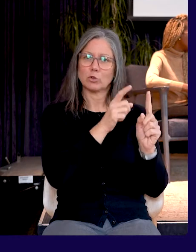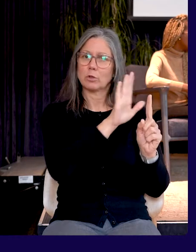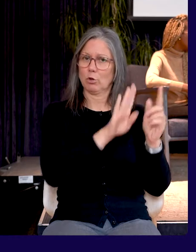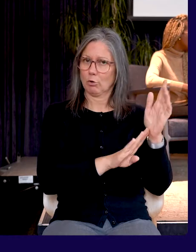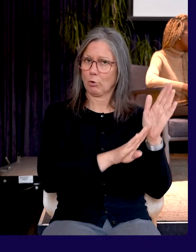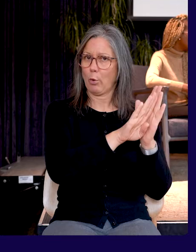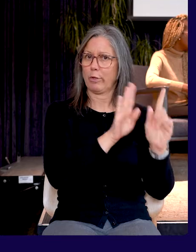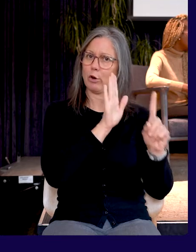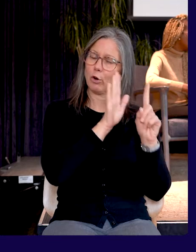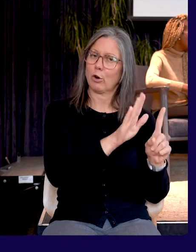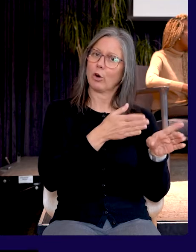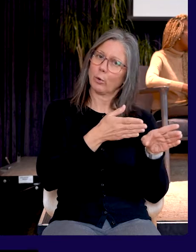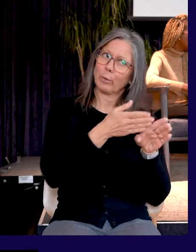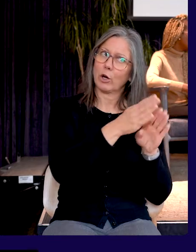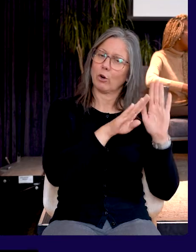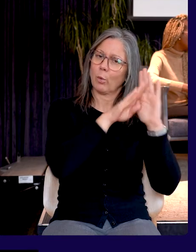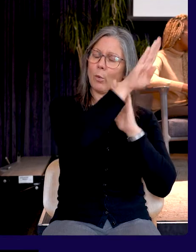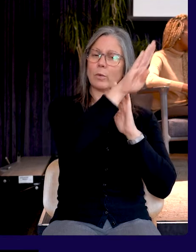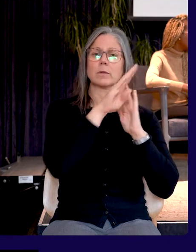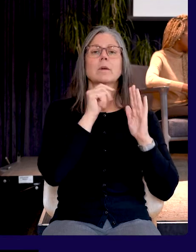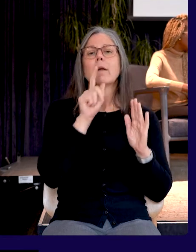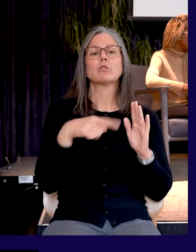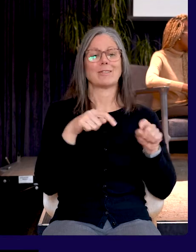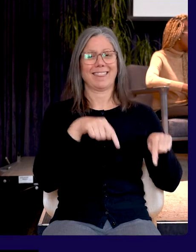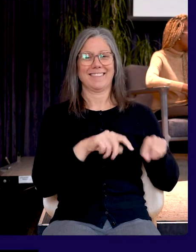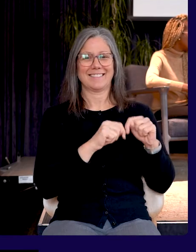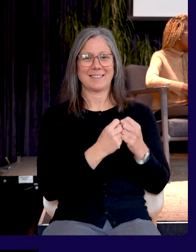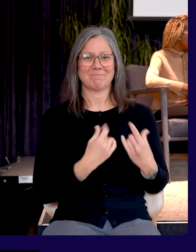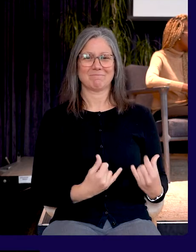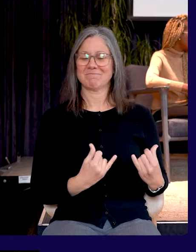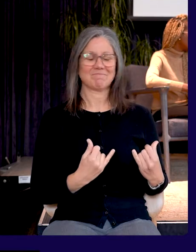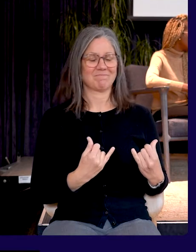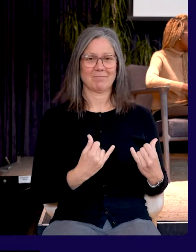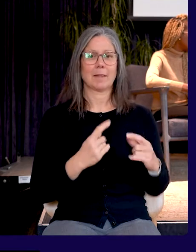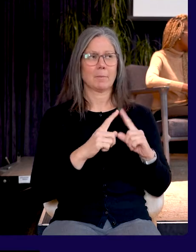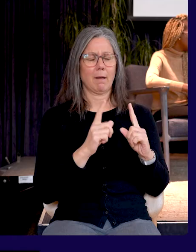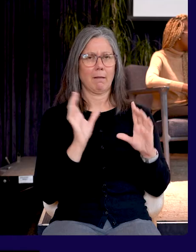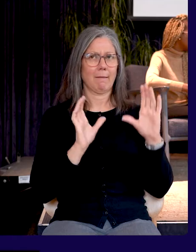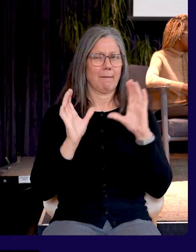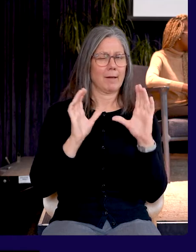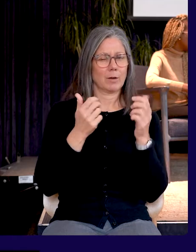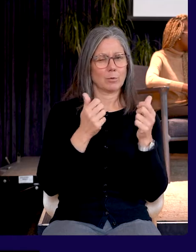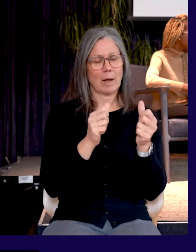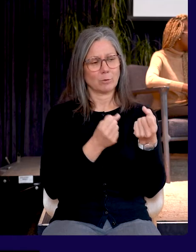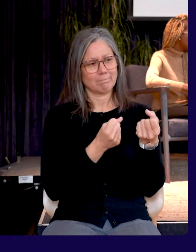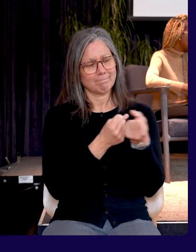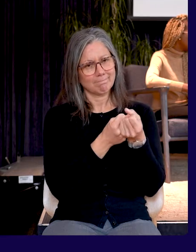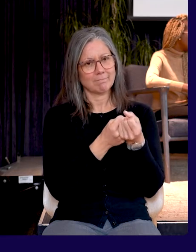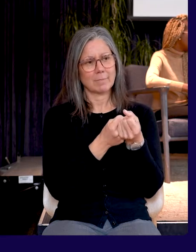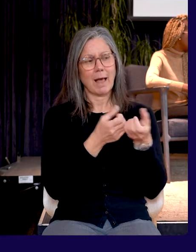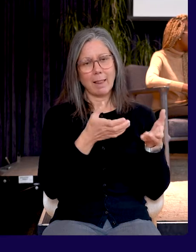growth, to her career trajectory, above and beyond the team that she's actually on, and finding ways of transparently allowing people